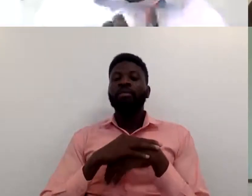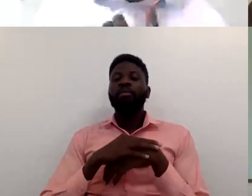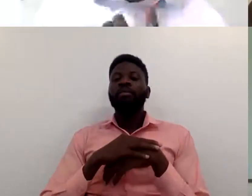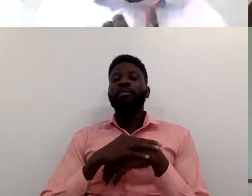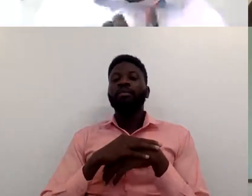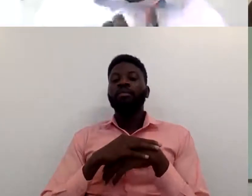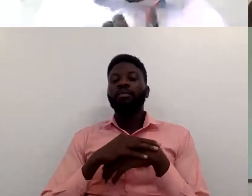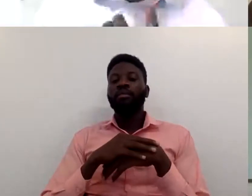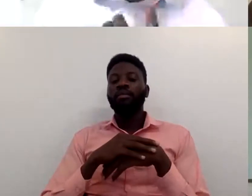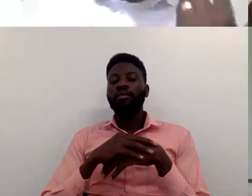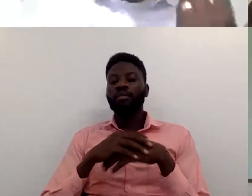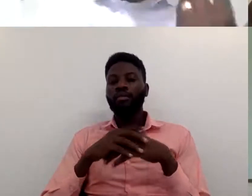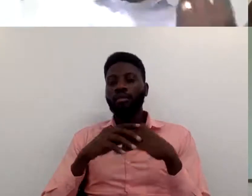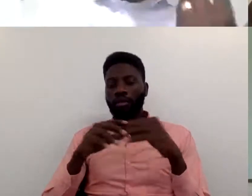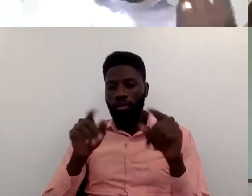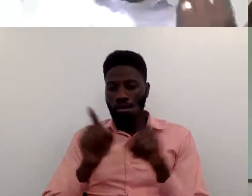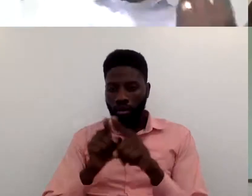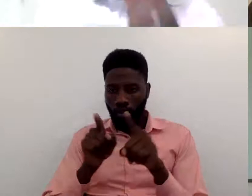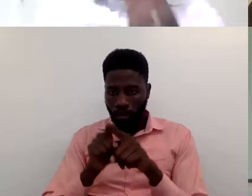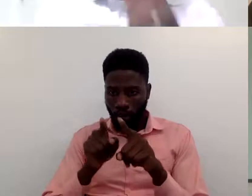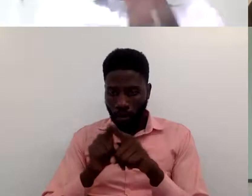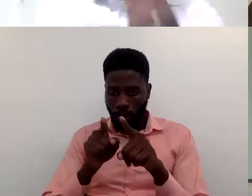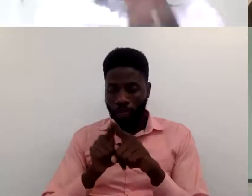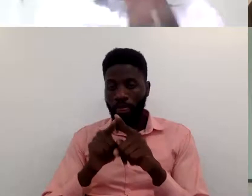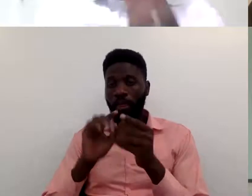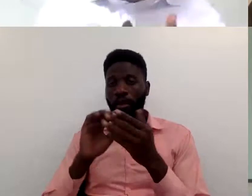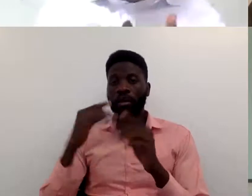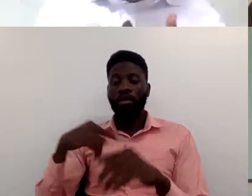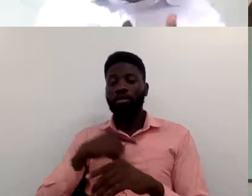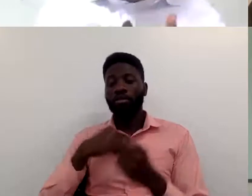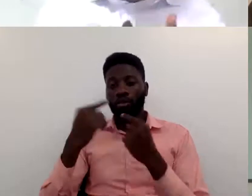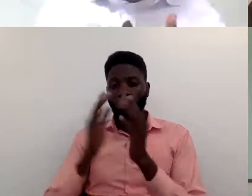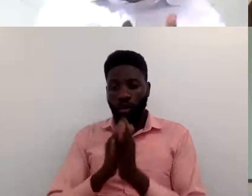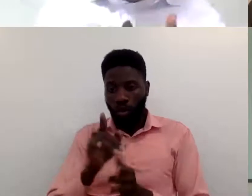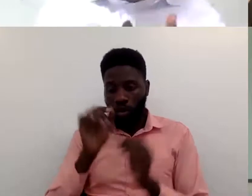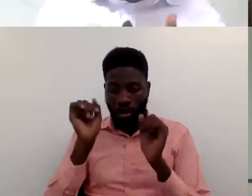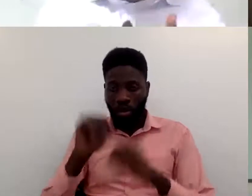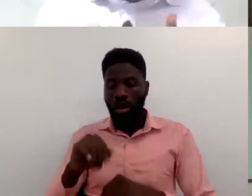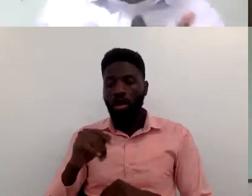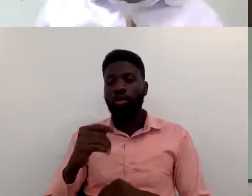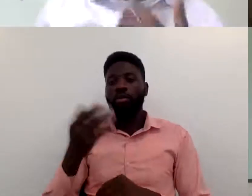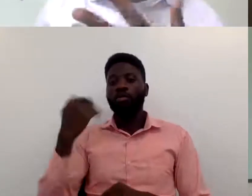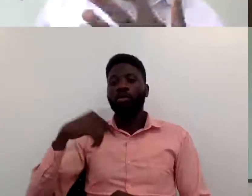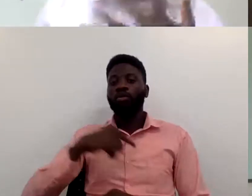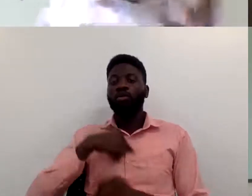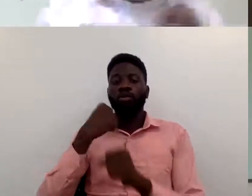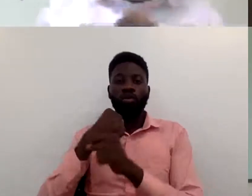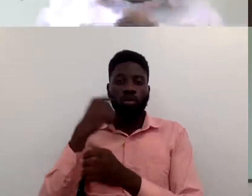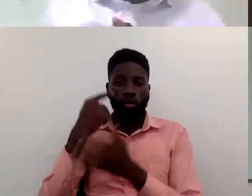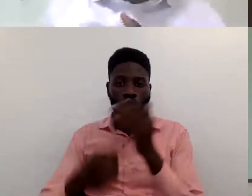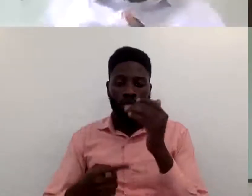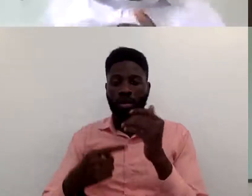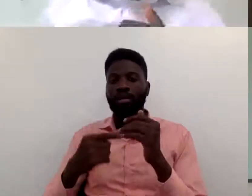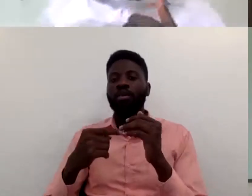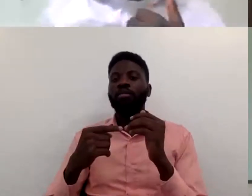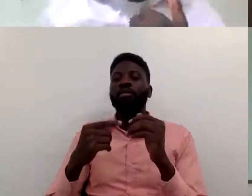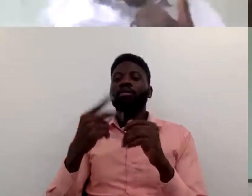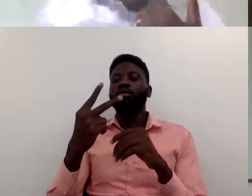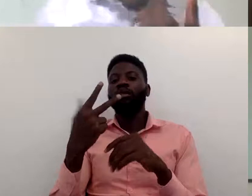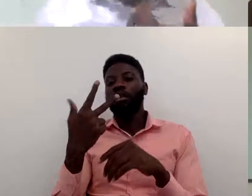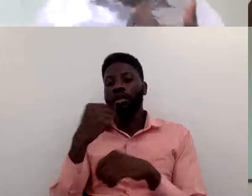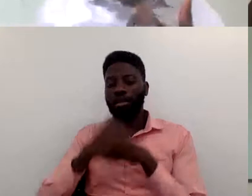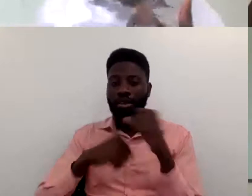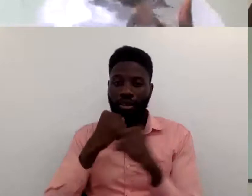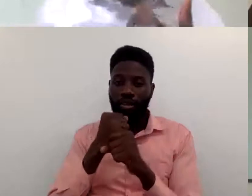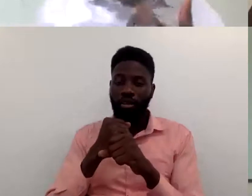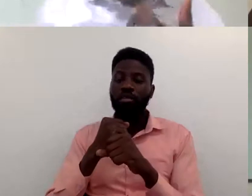form, possibly all of us who've talked to you, that what we used to do materially in the next 2 or 3 years either